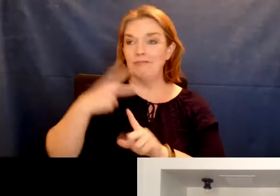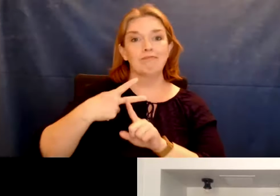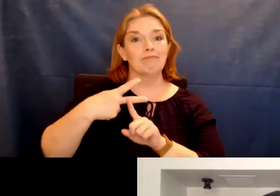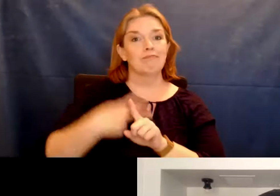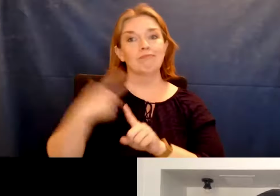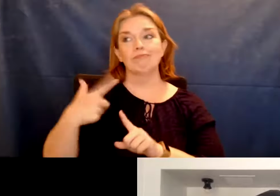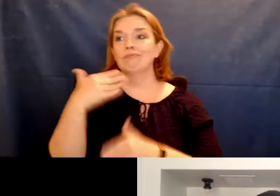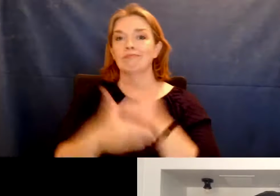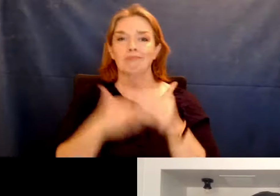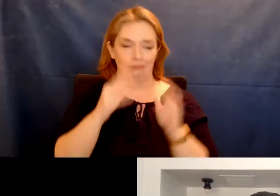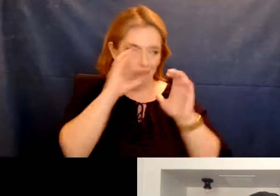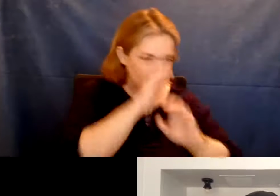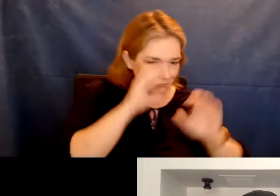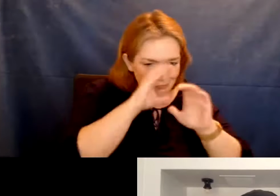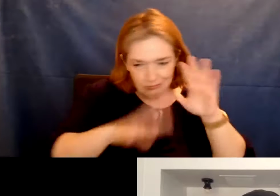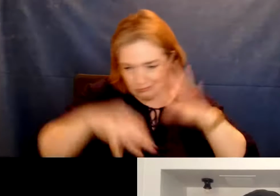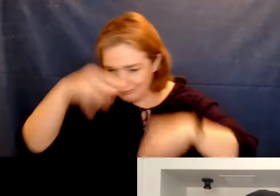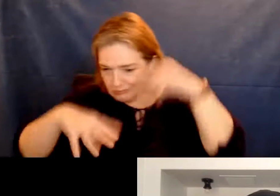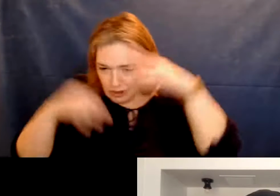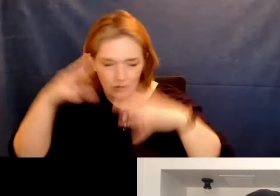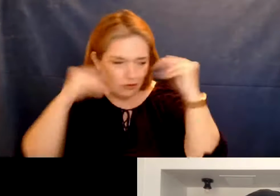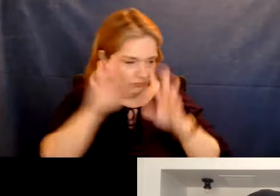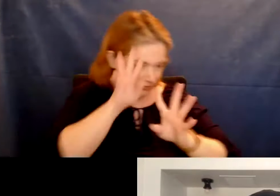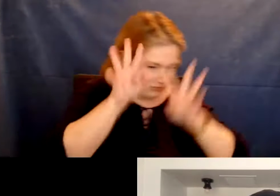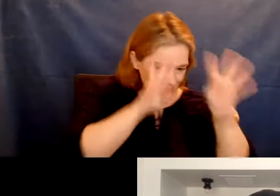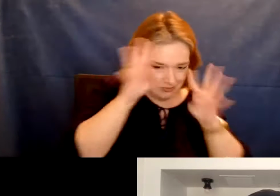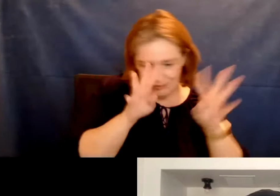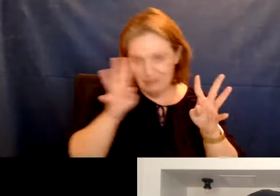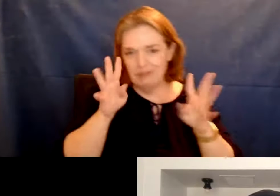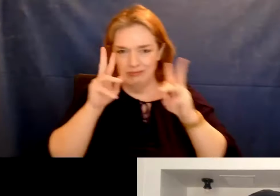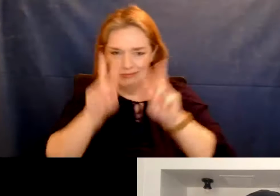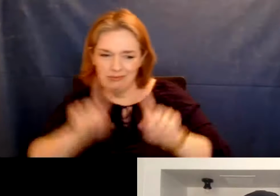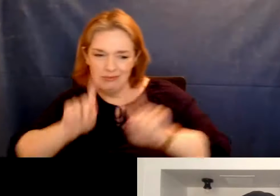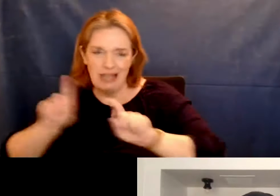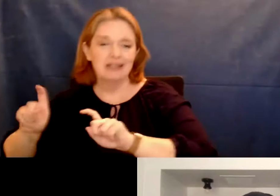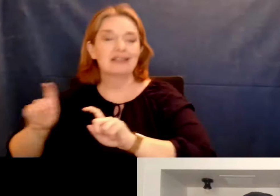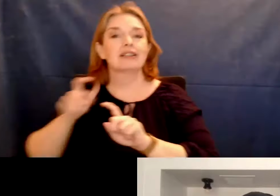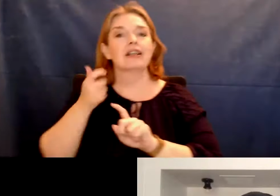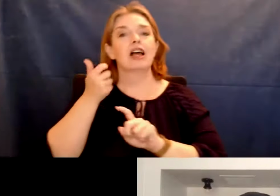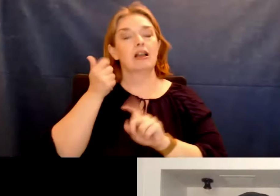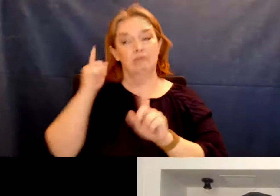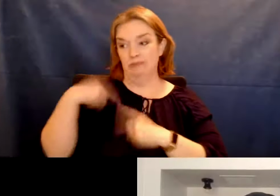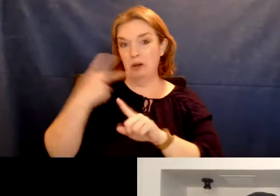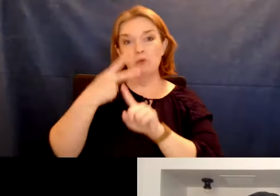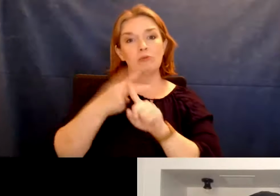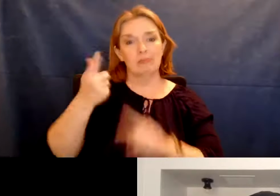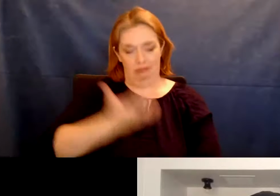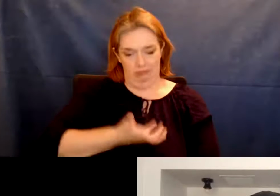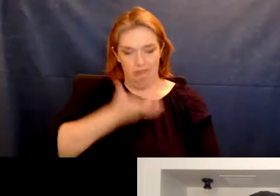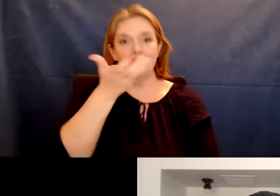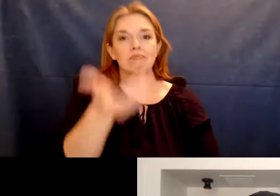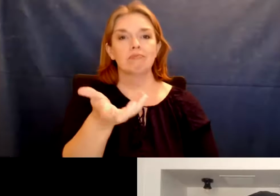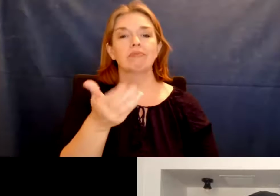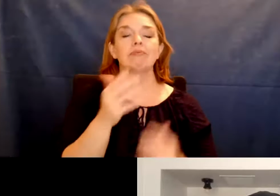exploring, experimenting, and creating. Over the past 2 months, he has shared himself and his work with our community through